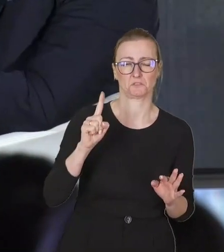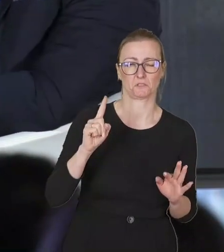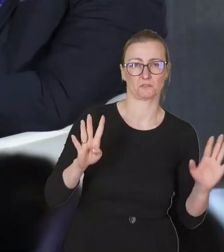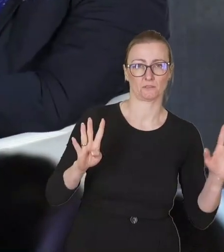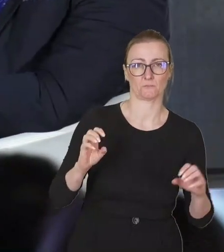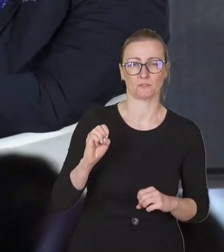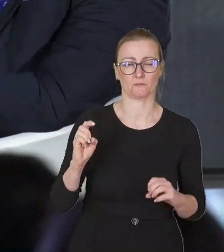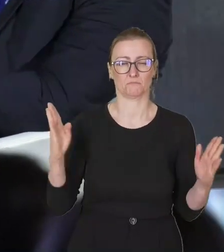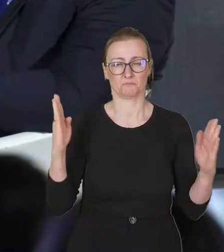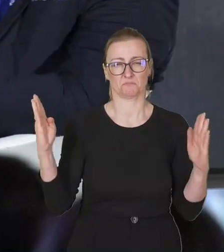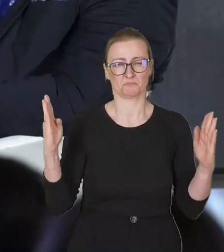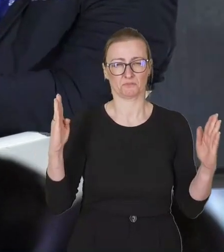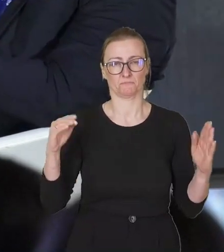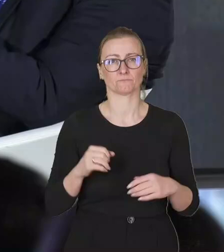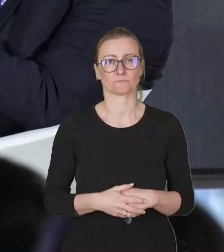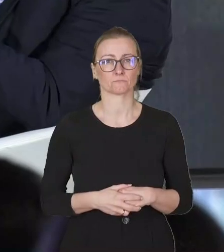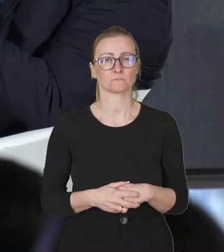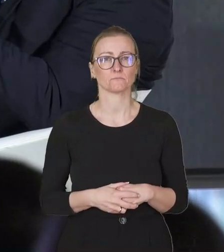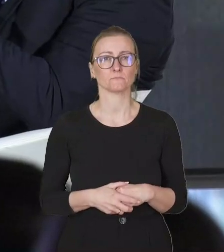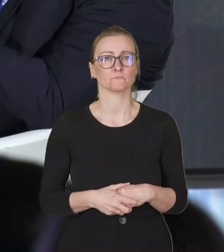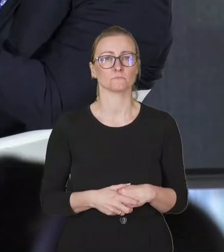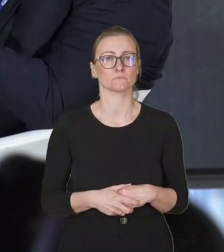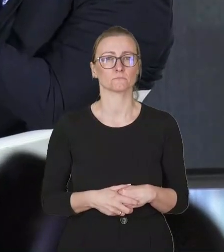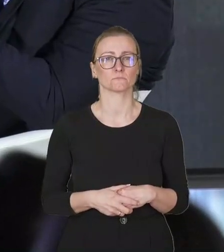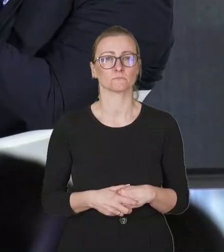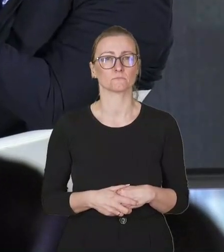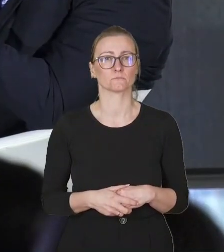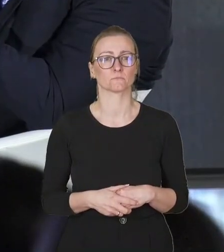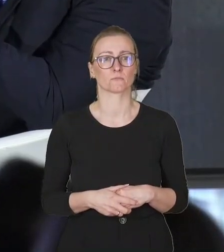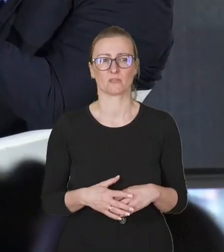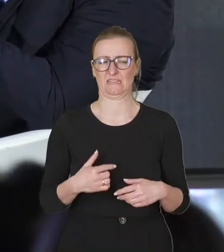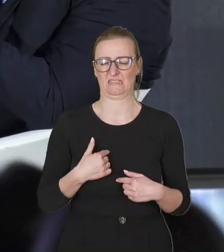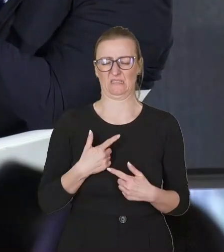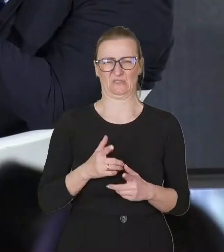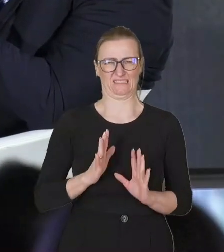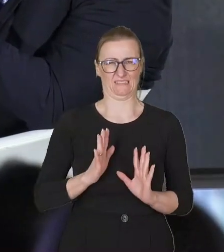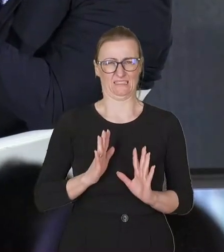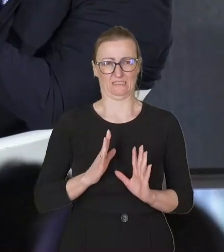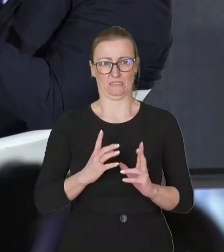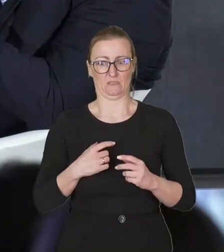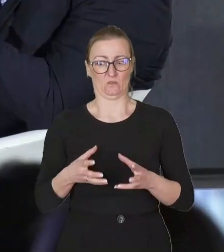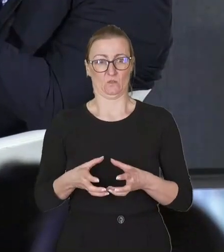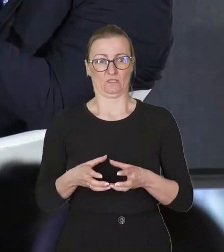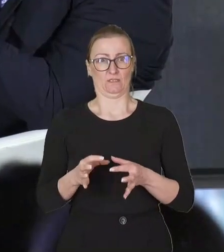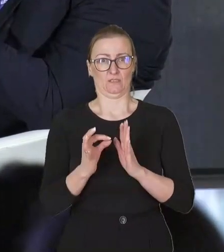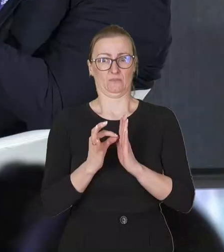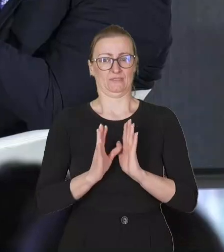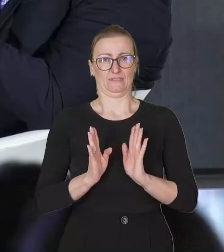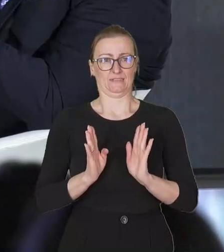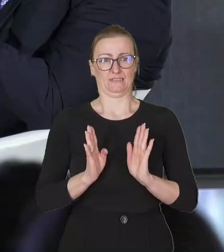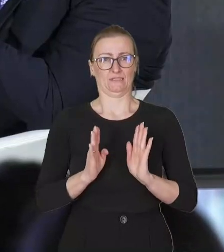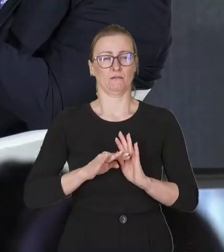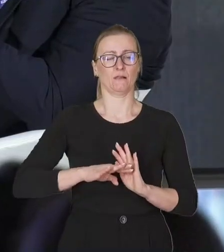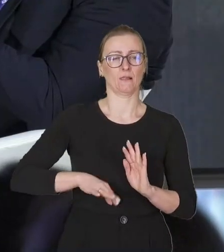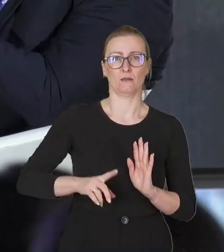the meaning of cohesion policy. I'm saying this because we need priorities. We need to